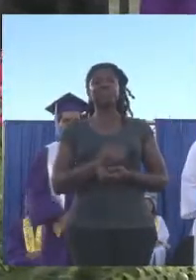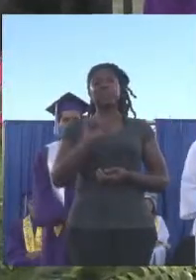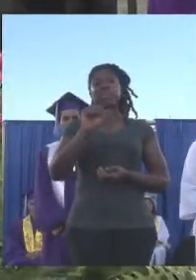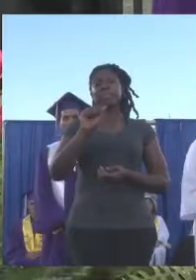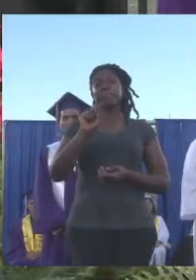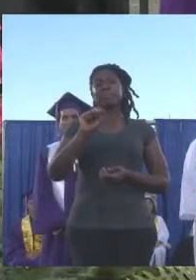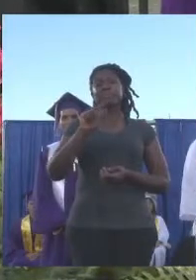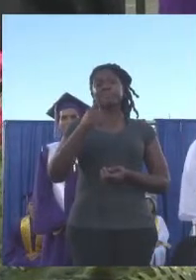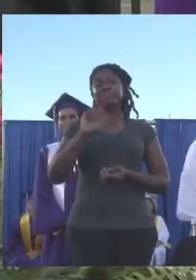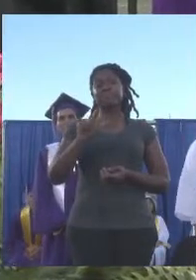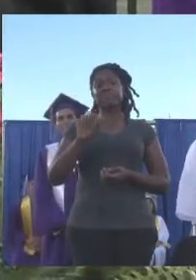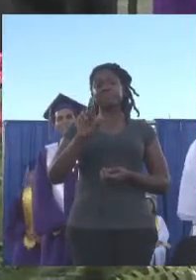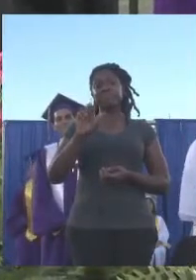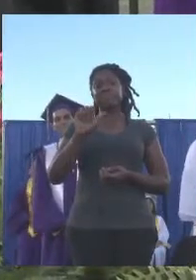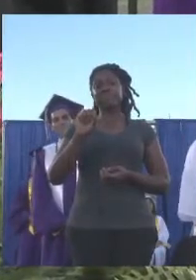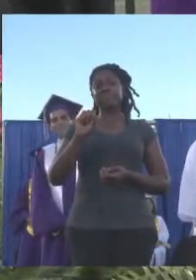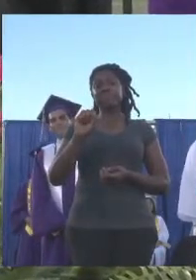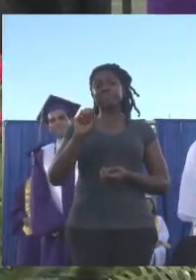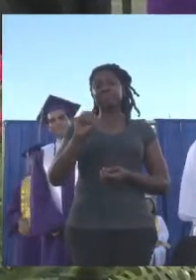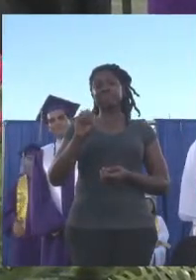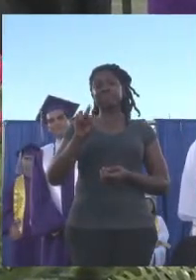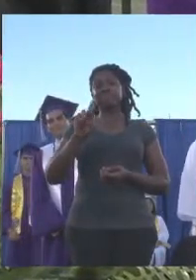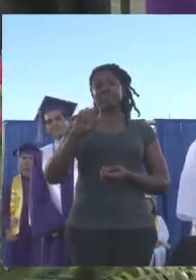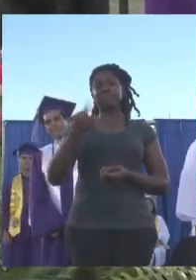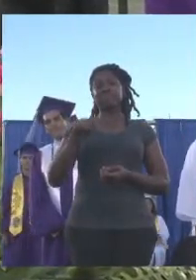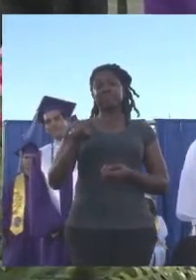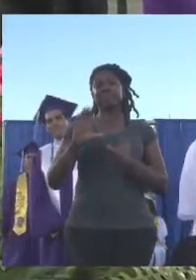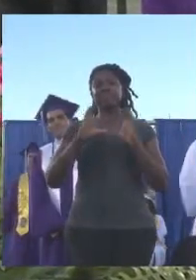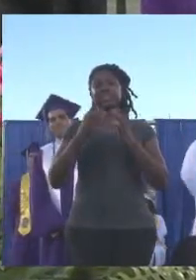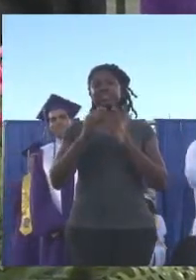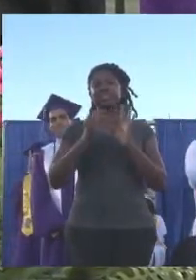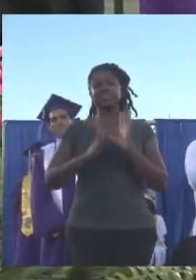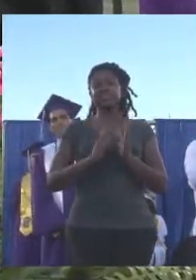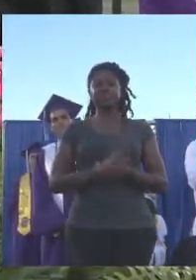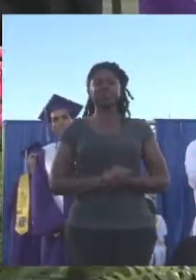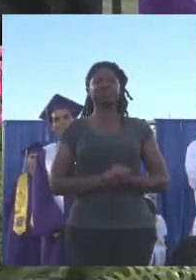Angel Ramirez Romo, class interpreter.